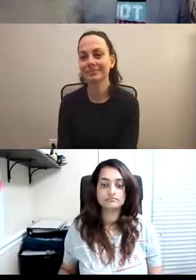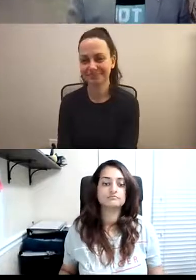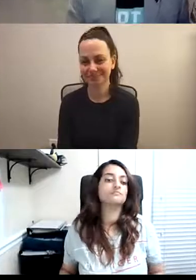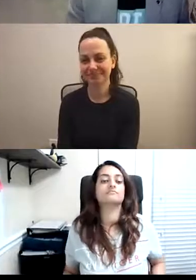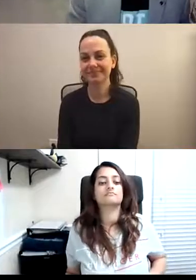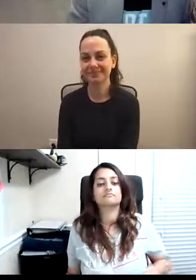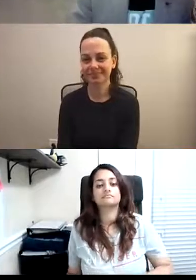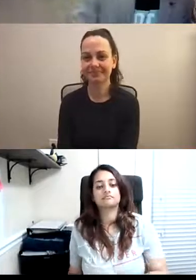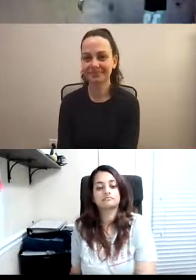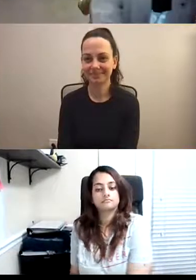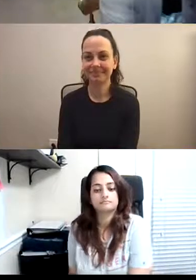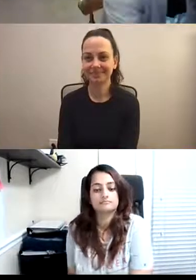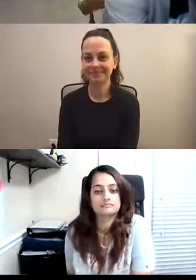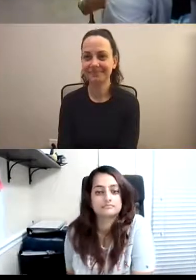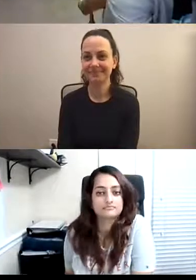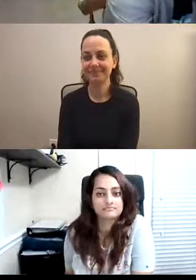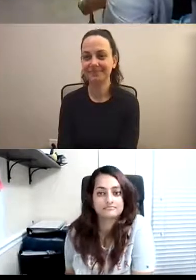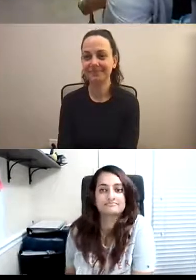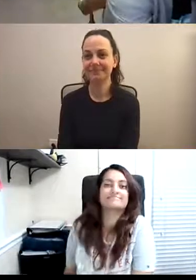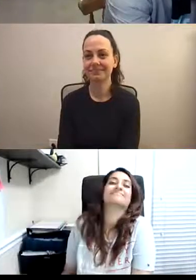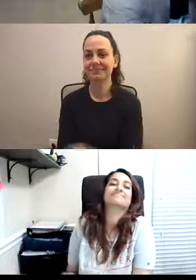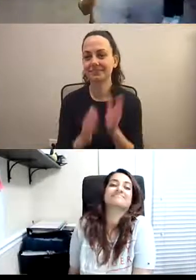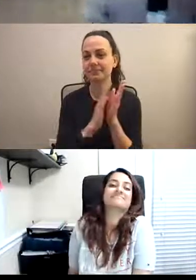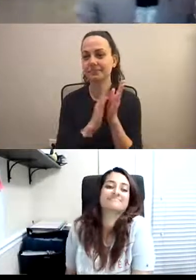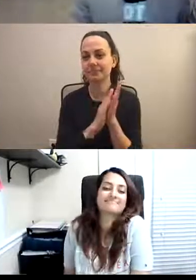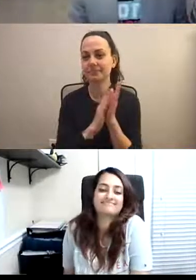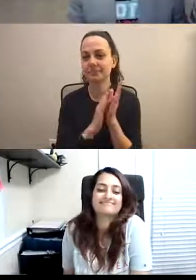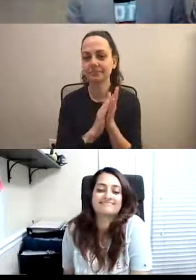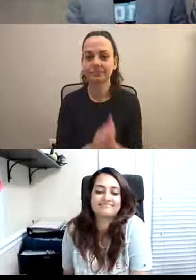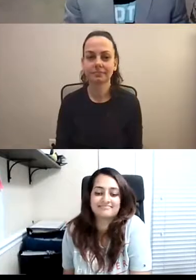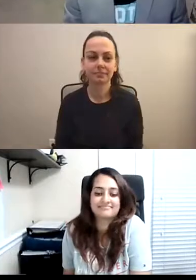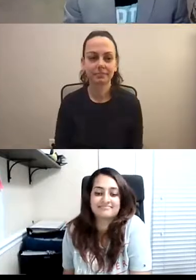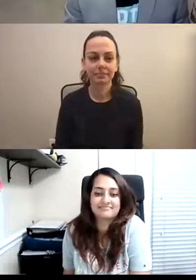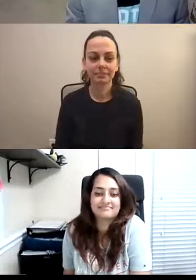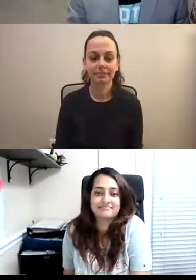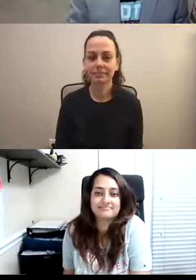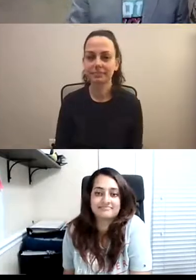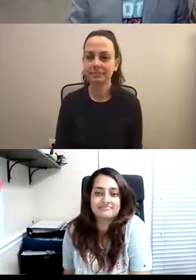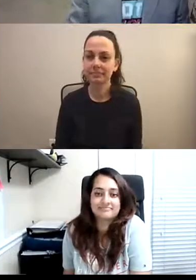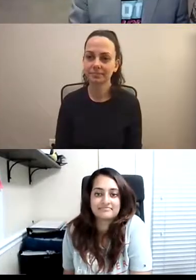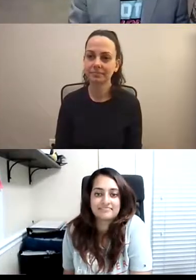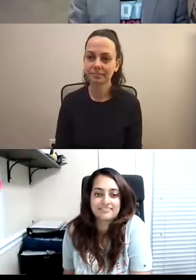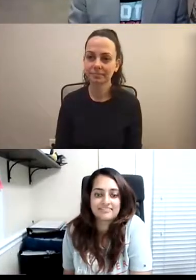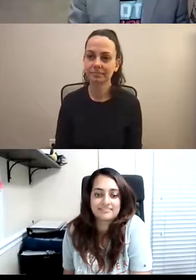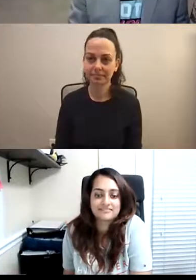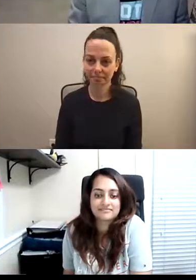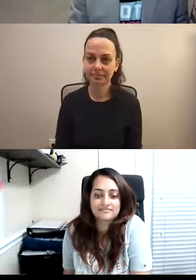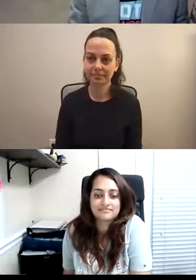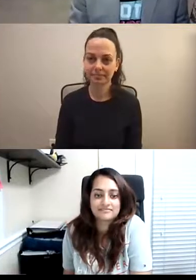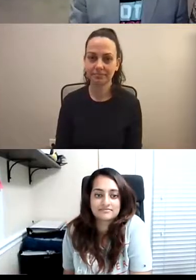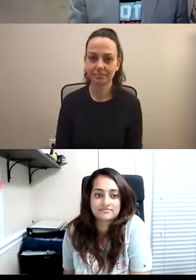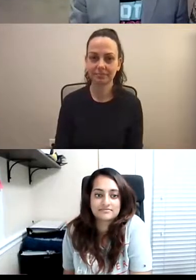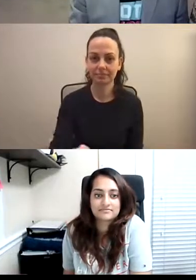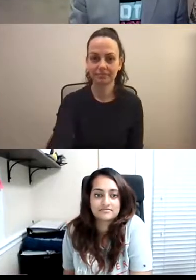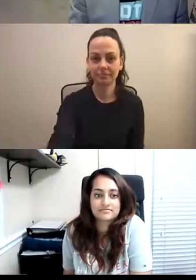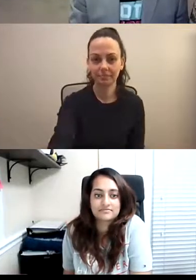for being a part of this event. And we want to thank all of our audience members for buying a ticket or